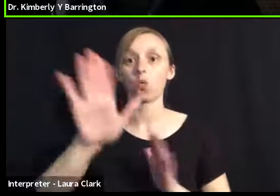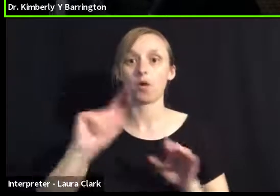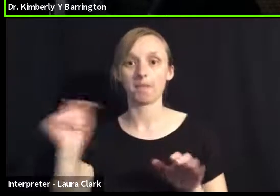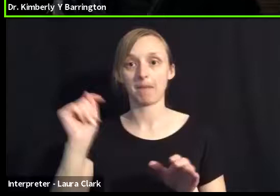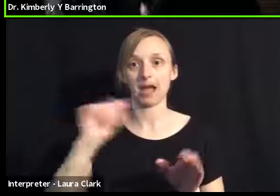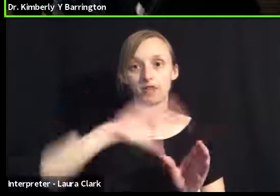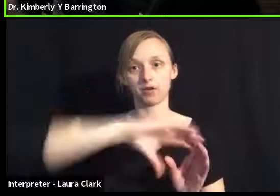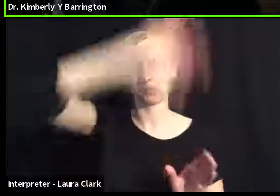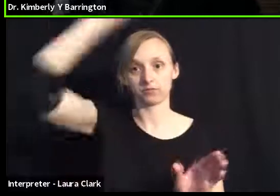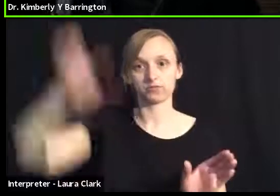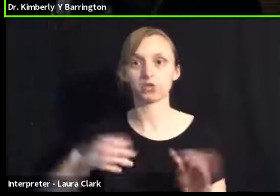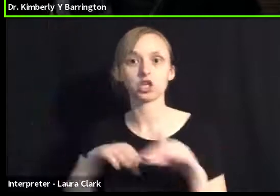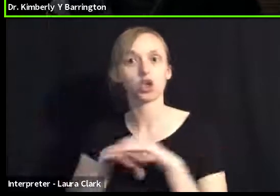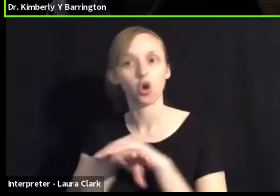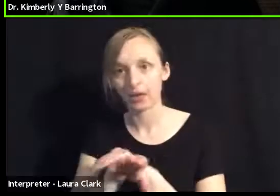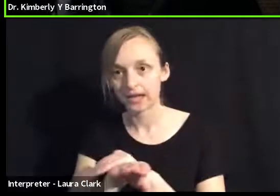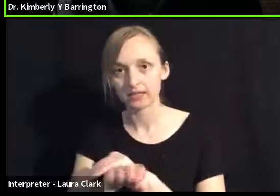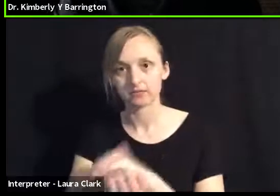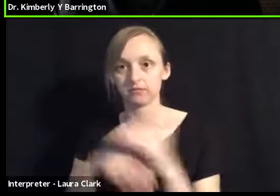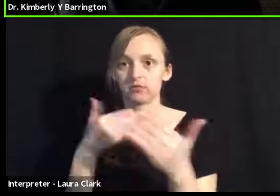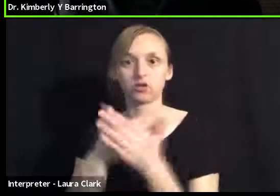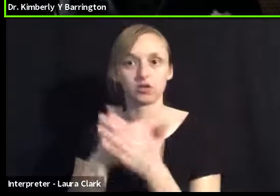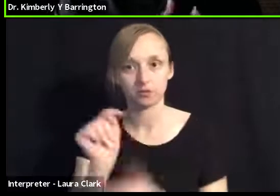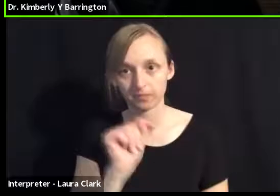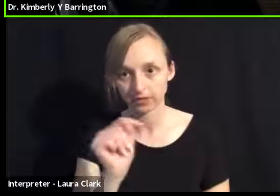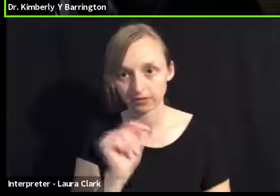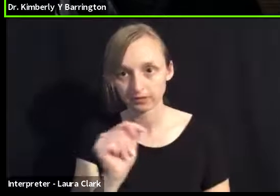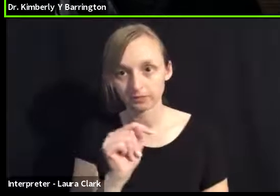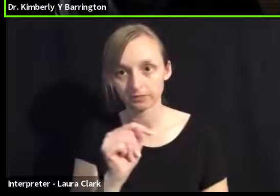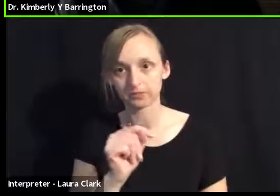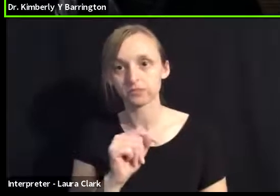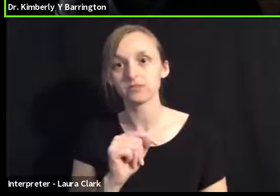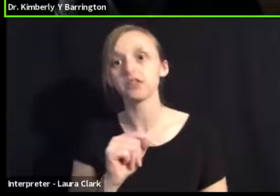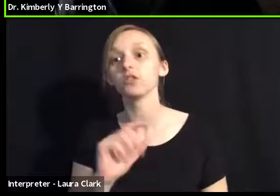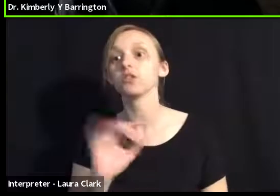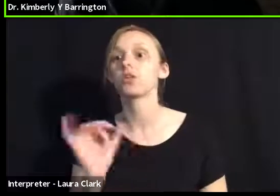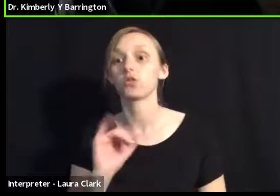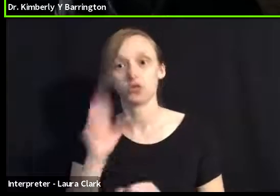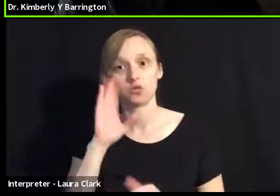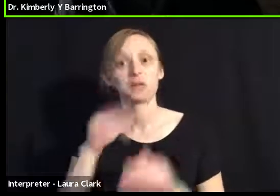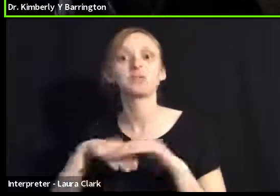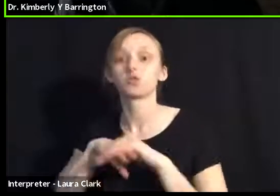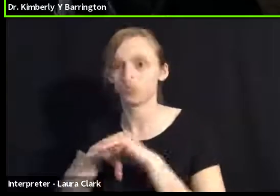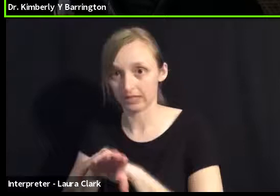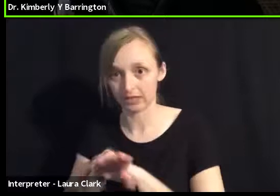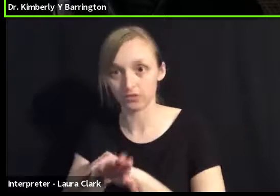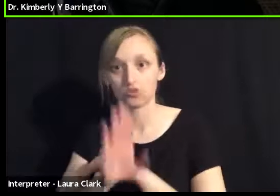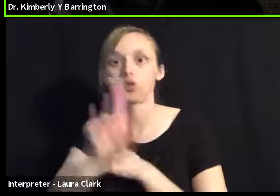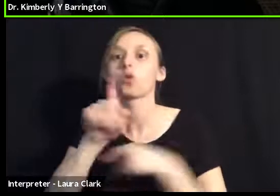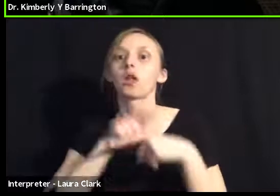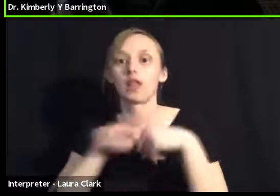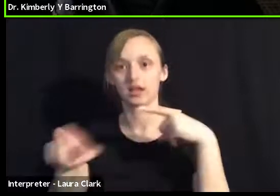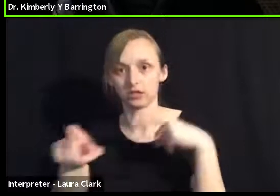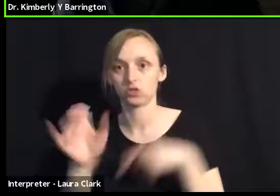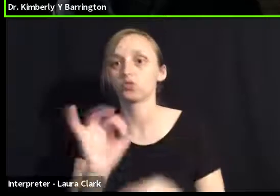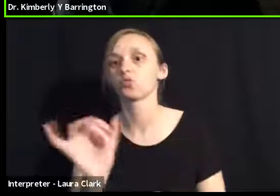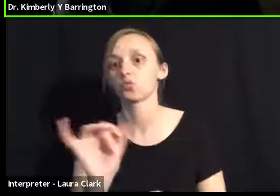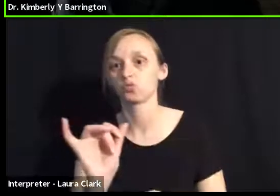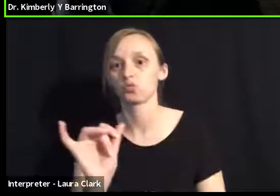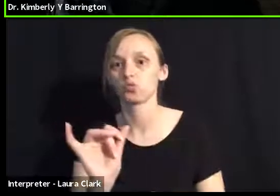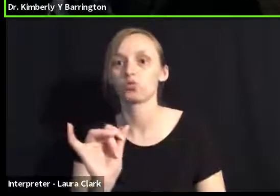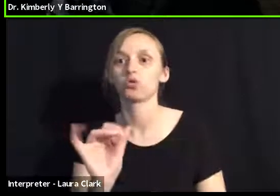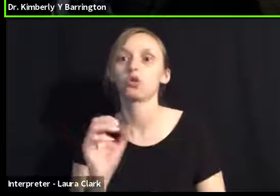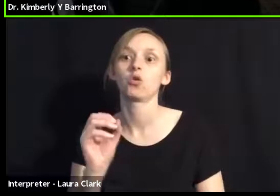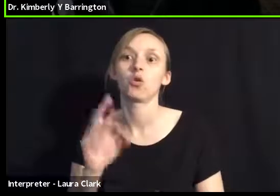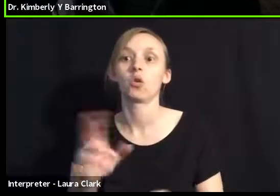to, you know, toilet or to the bath, and you can get into your closet. Or, you know, you do